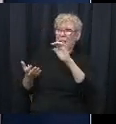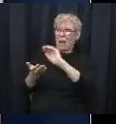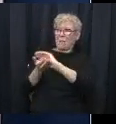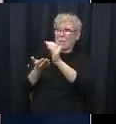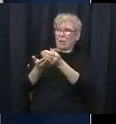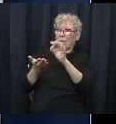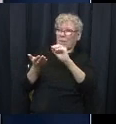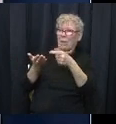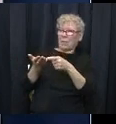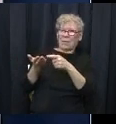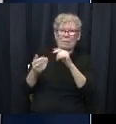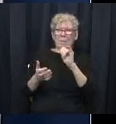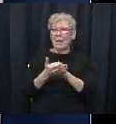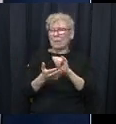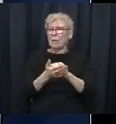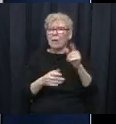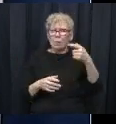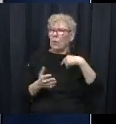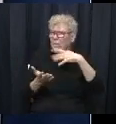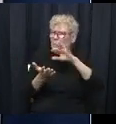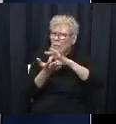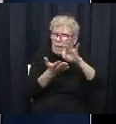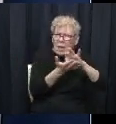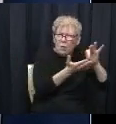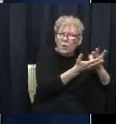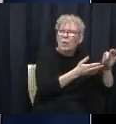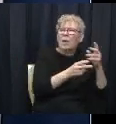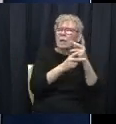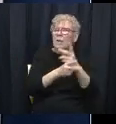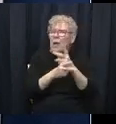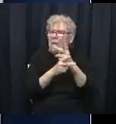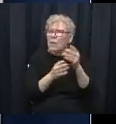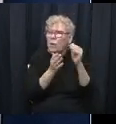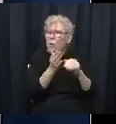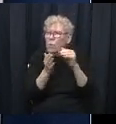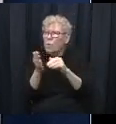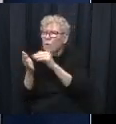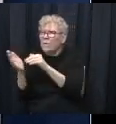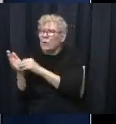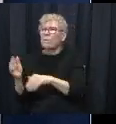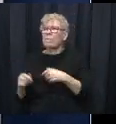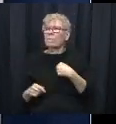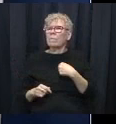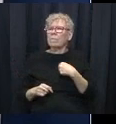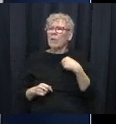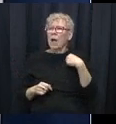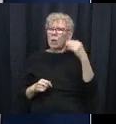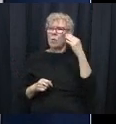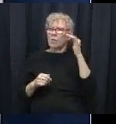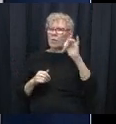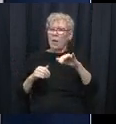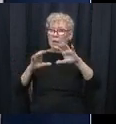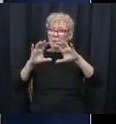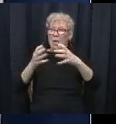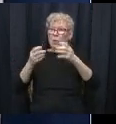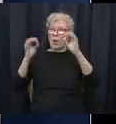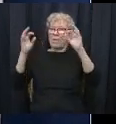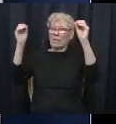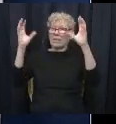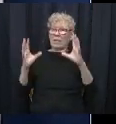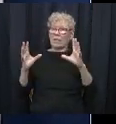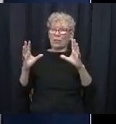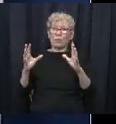120,000 folks that are in that category: teachers, private, public, paraprofessionals, school